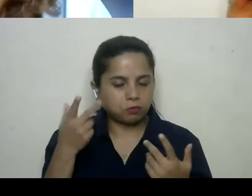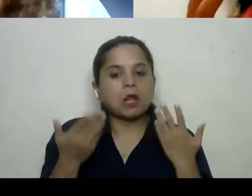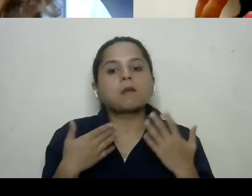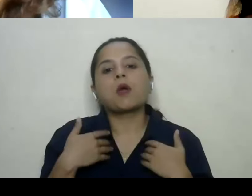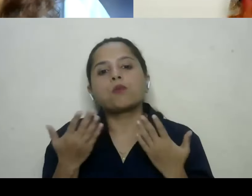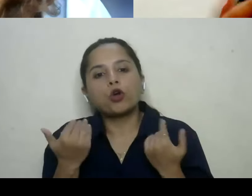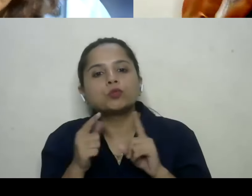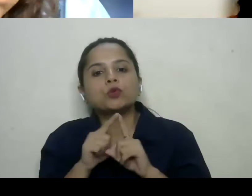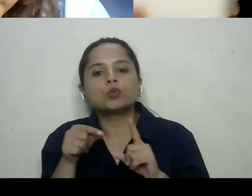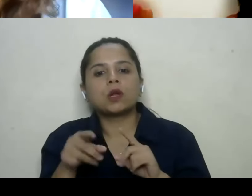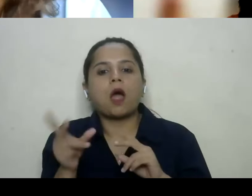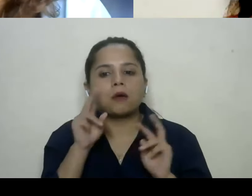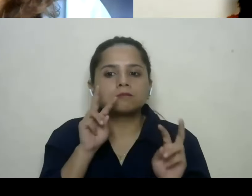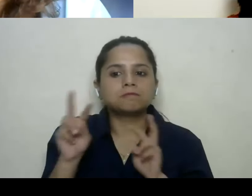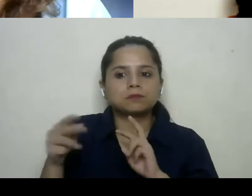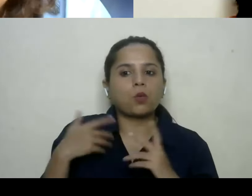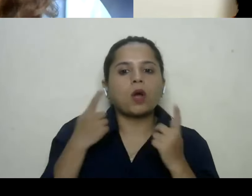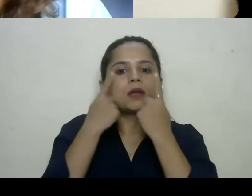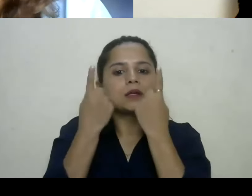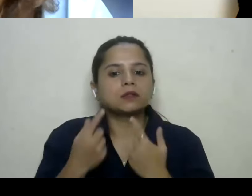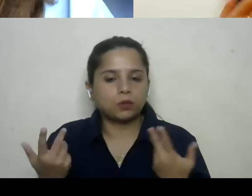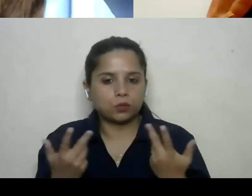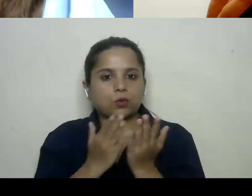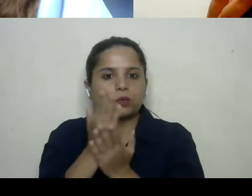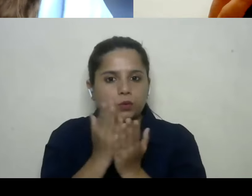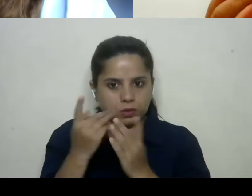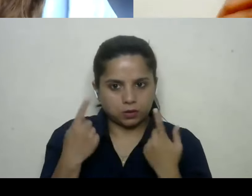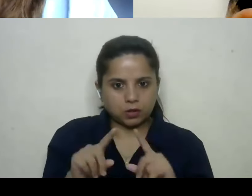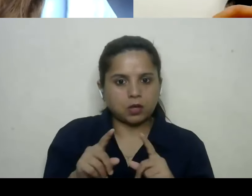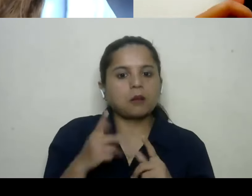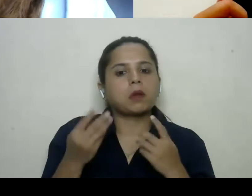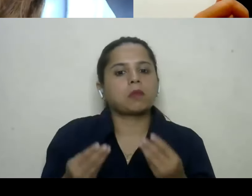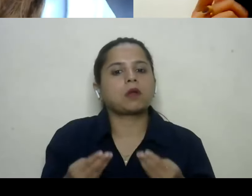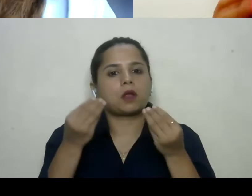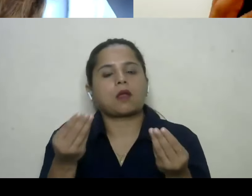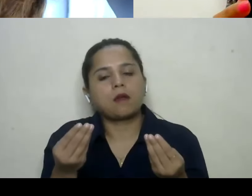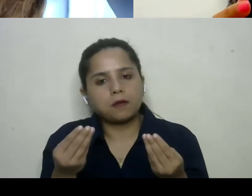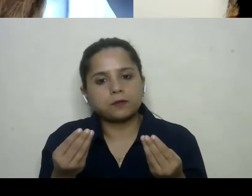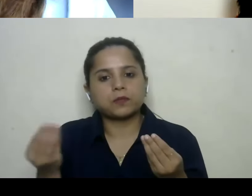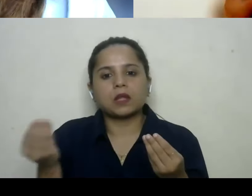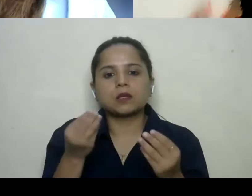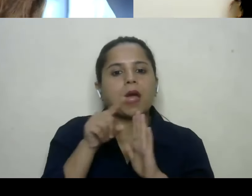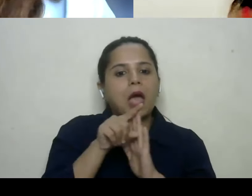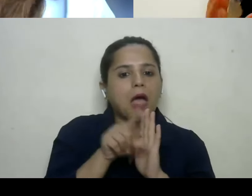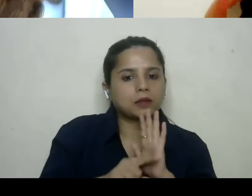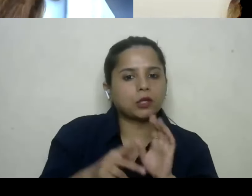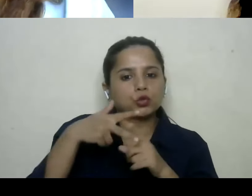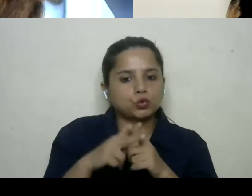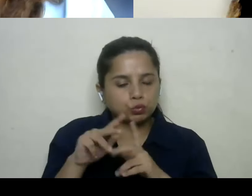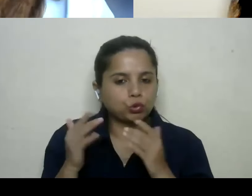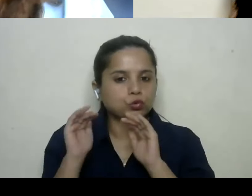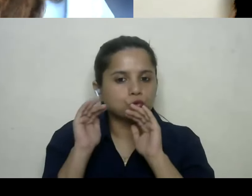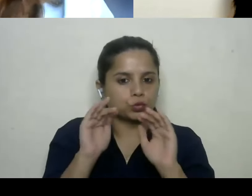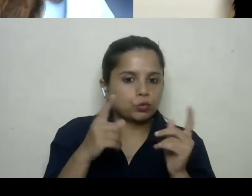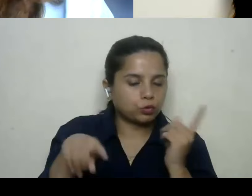is relook at the way we are assessing them, and That's maybe provide them with some ethical tools and support with which they